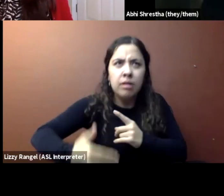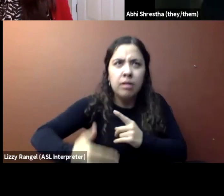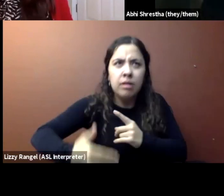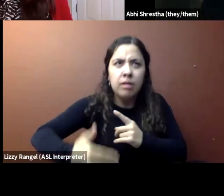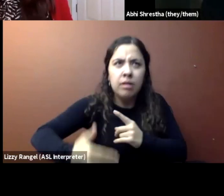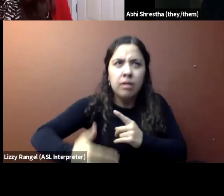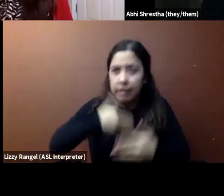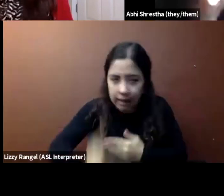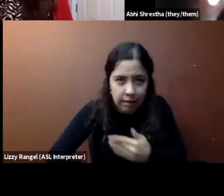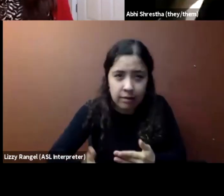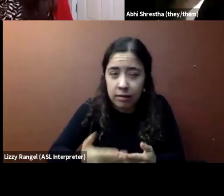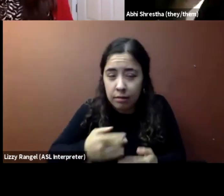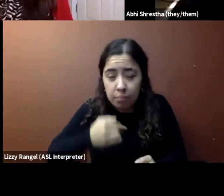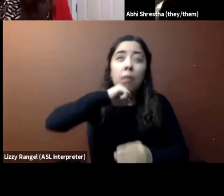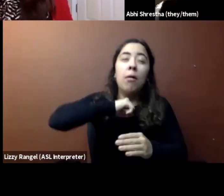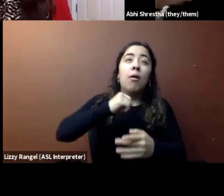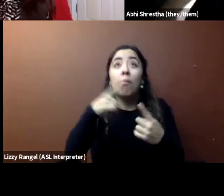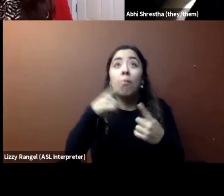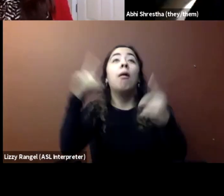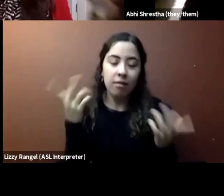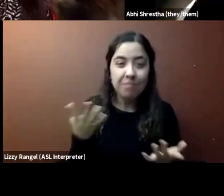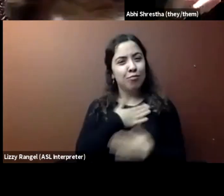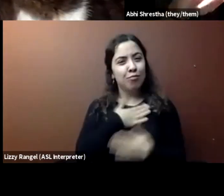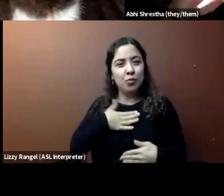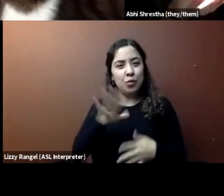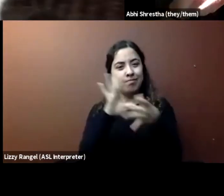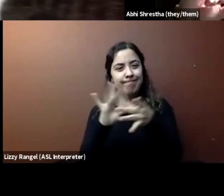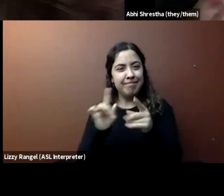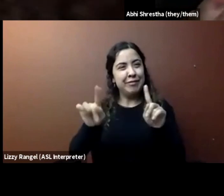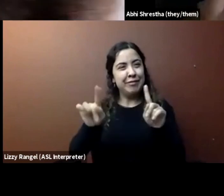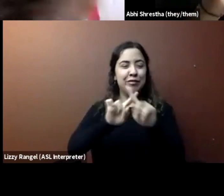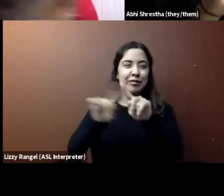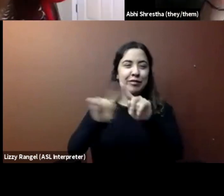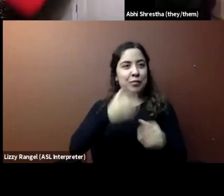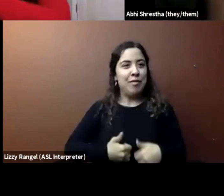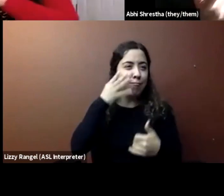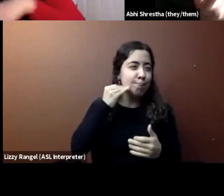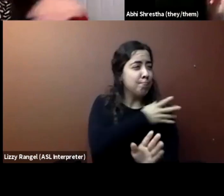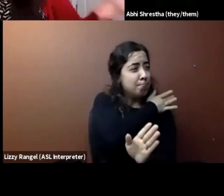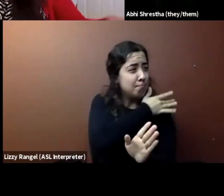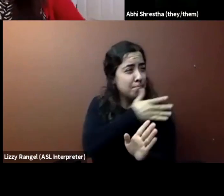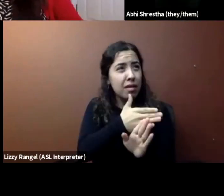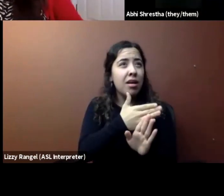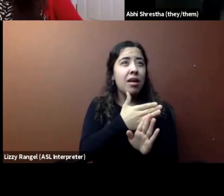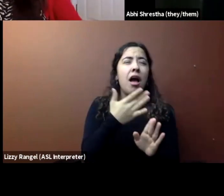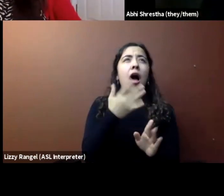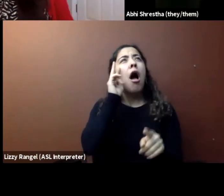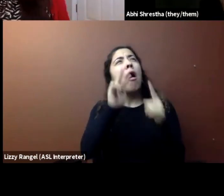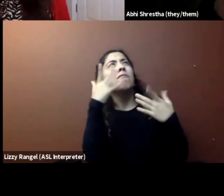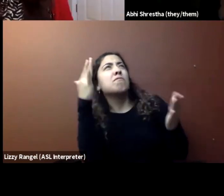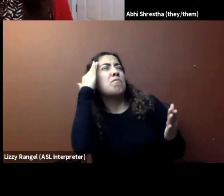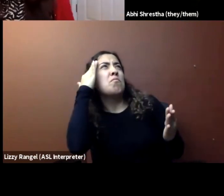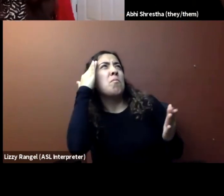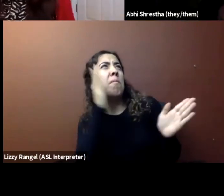talk about the different points of your life and different points where you didn't know and then you knew, because I feel like